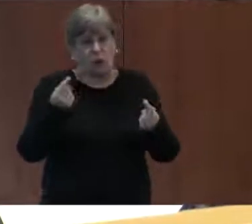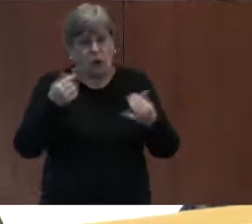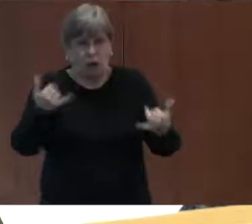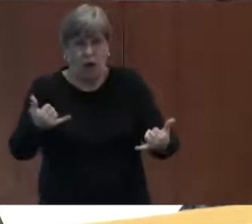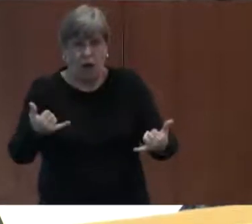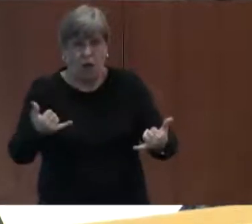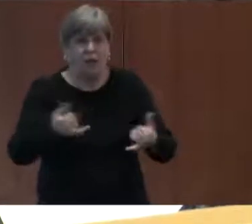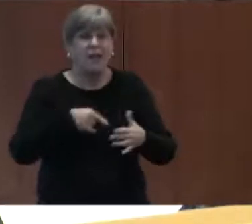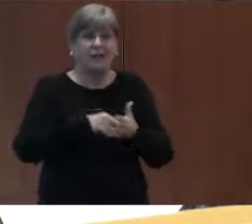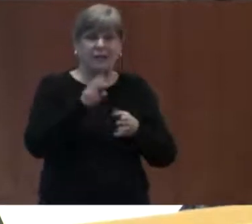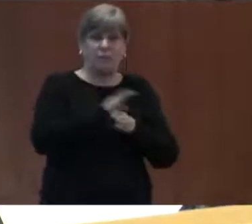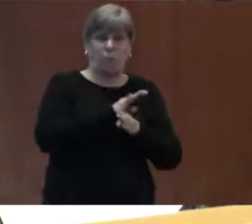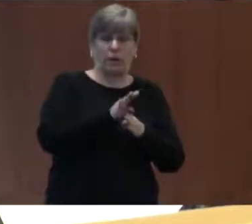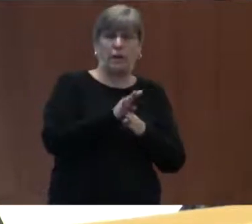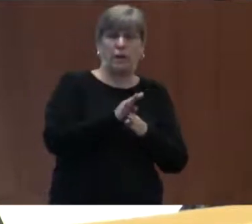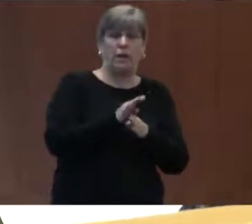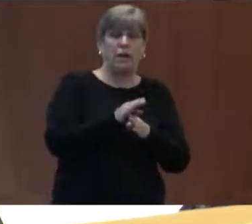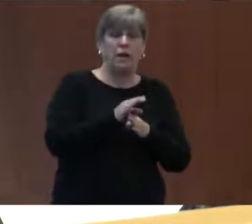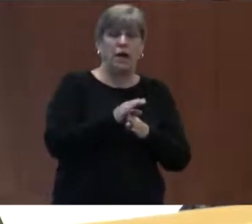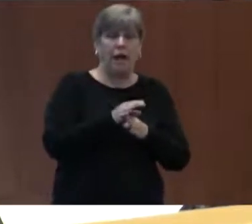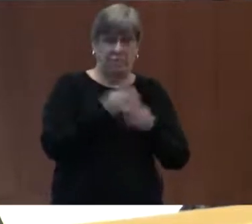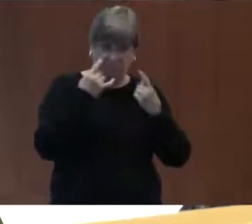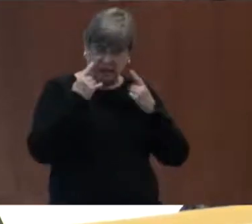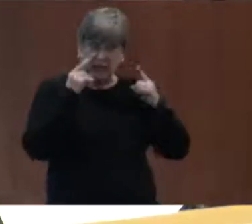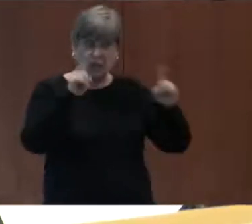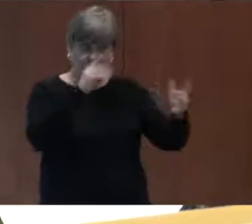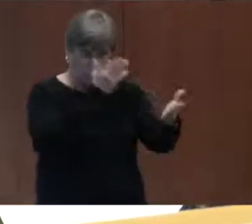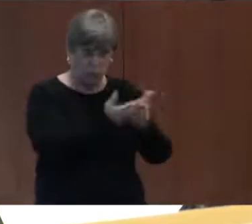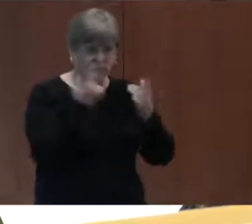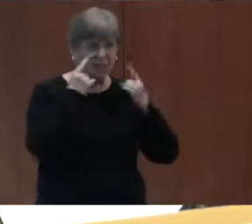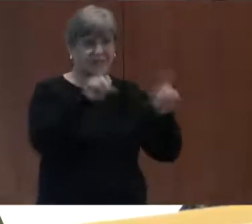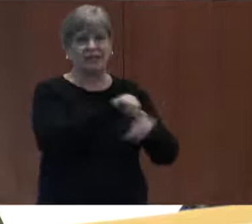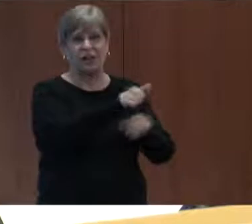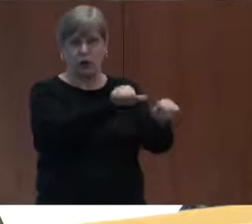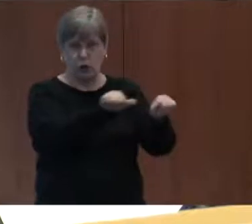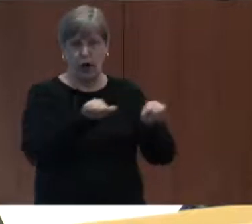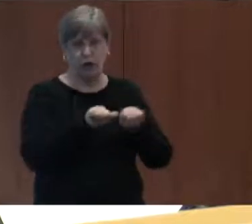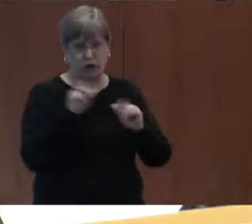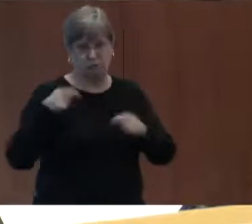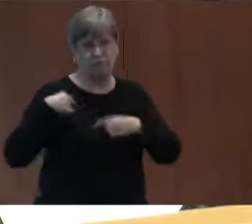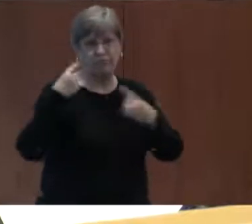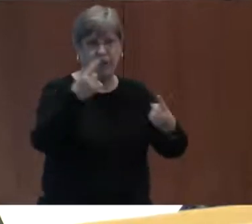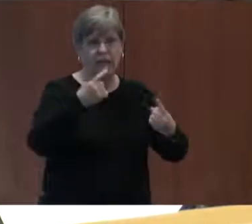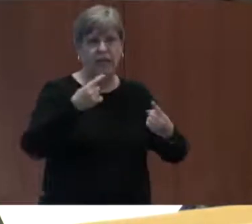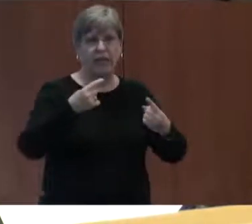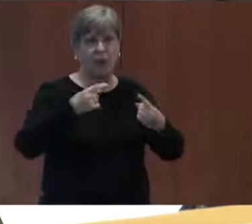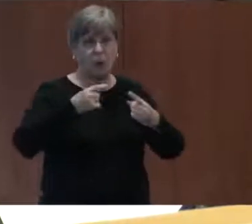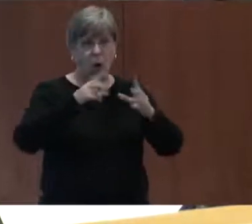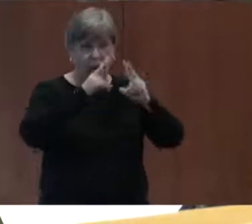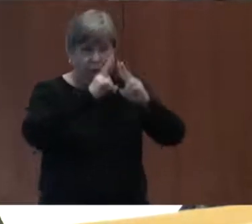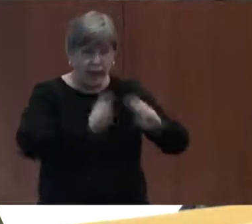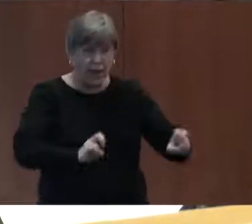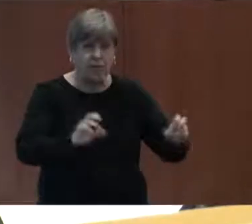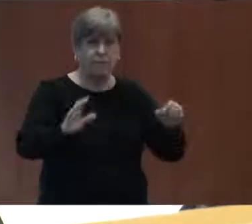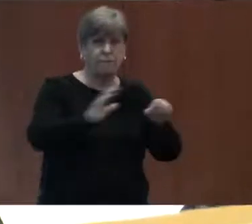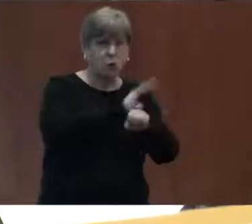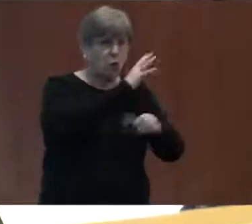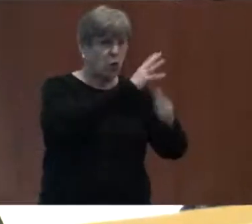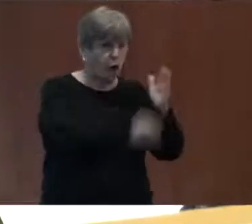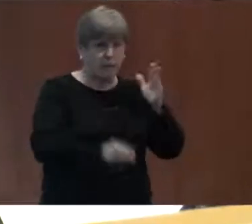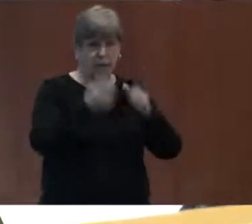company's going to do, and they've had success and proven success in other areas, is they're going to look at our entire copying,